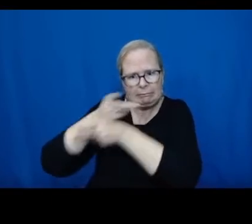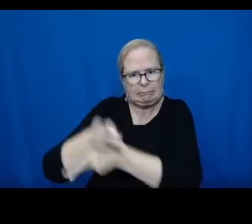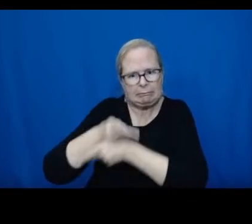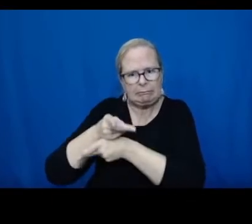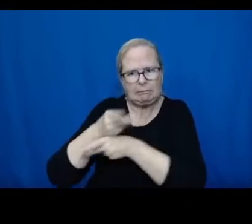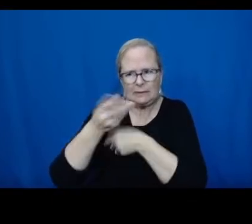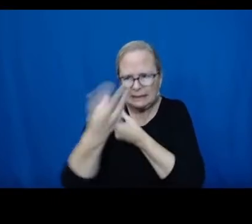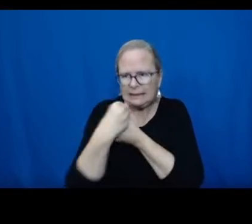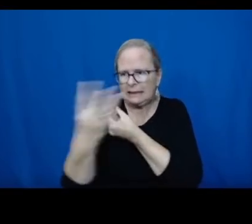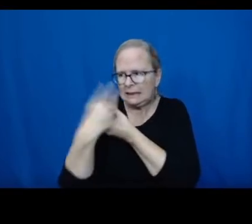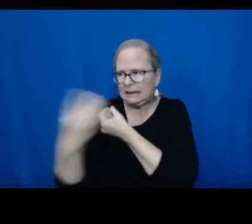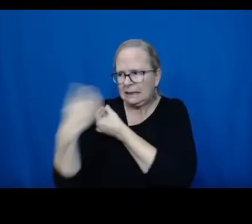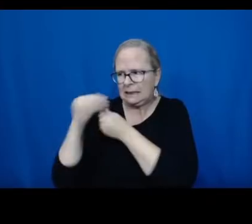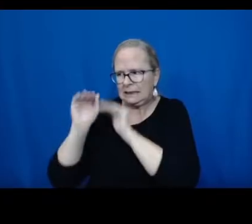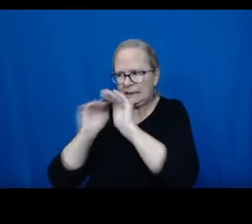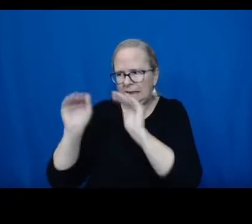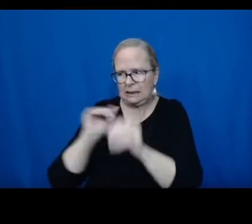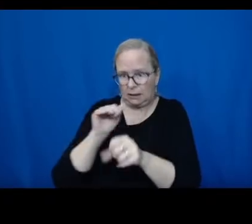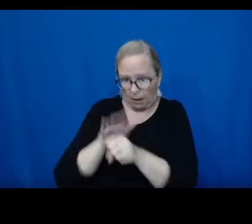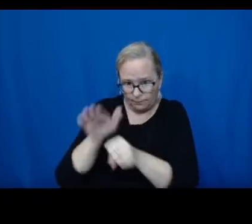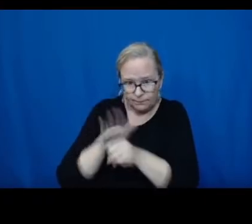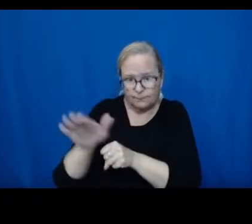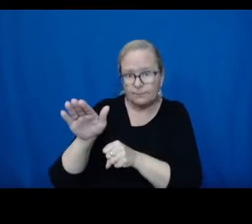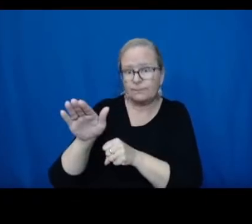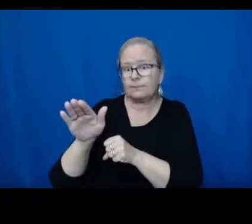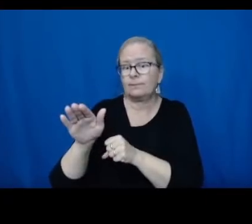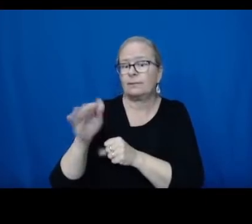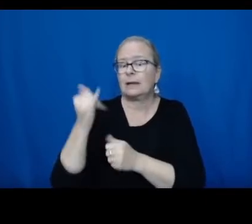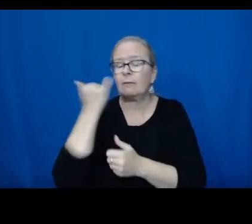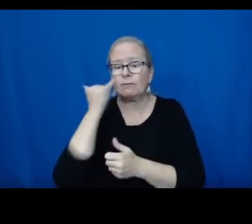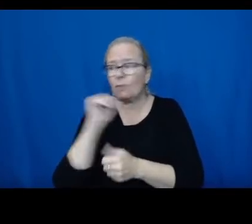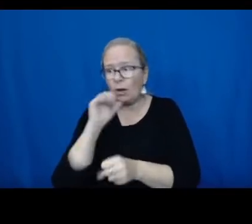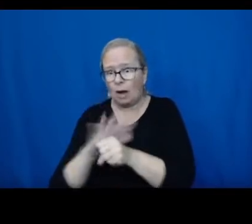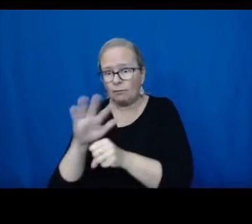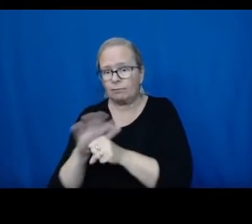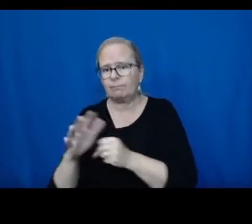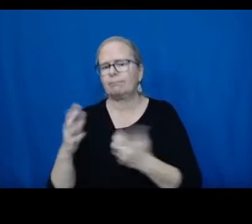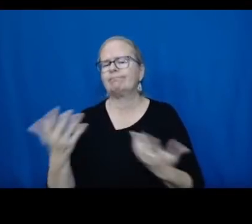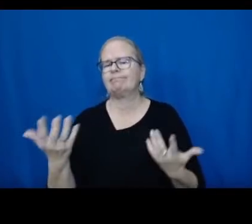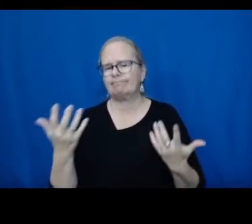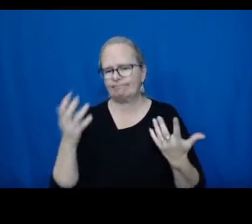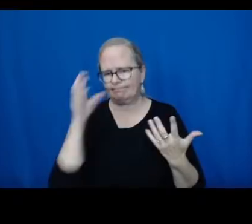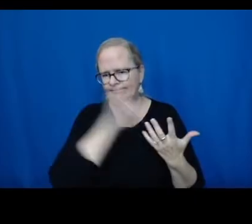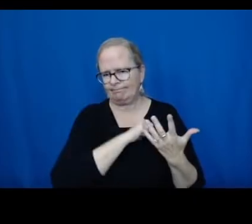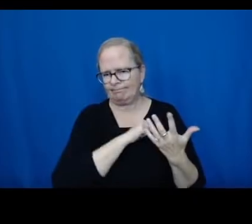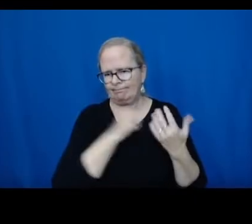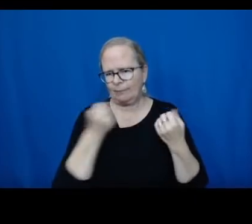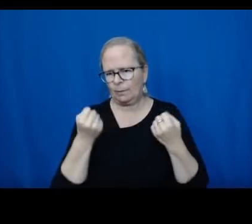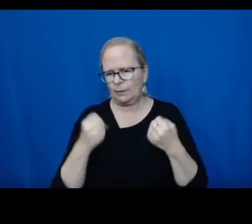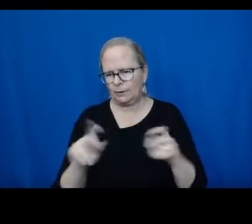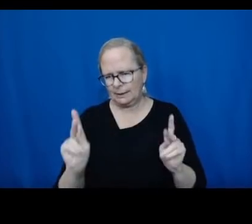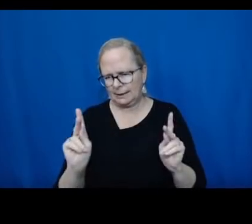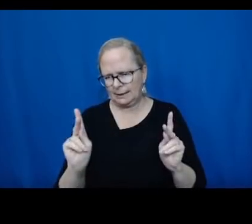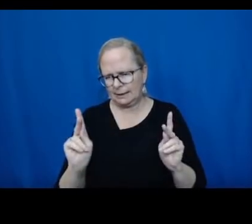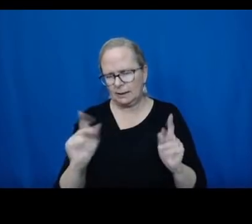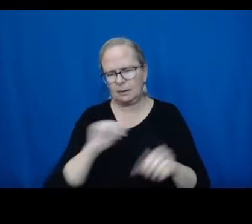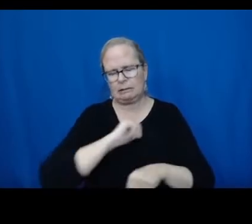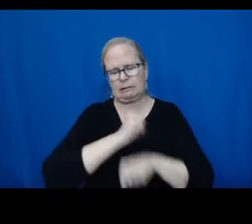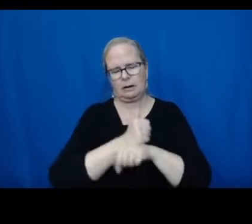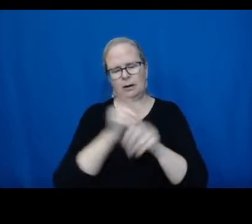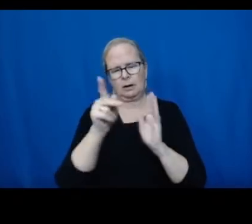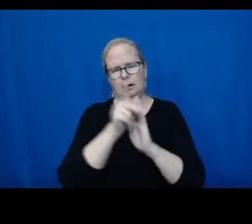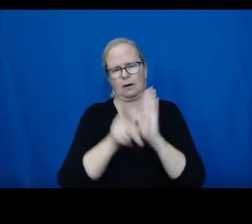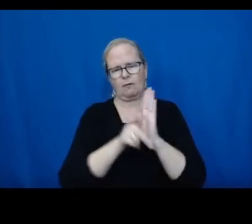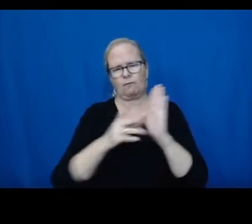formalized policy that engages people to lead, I think, is something that everyone thinks is impossible, and it's not, and we